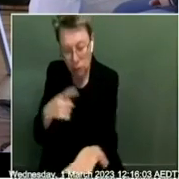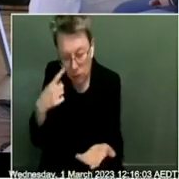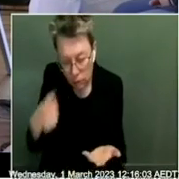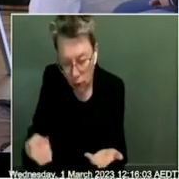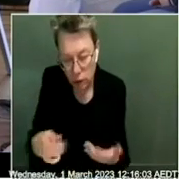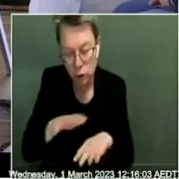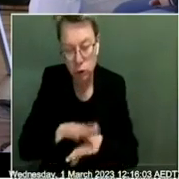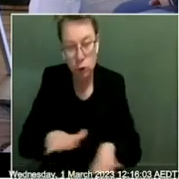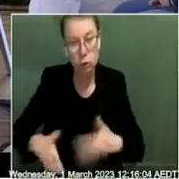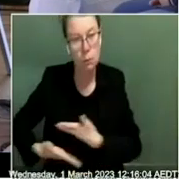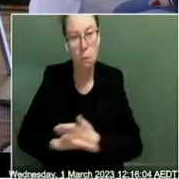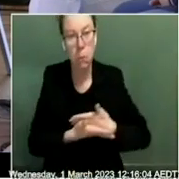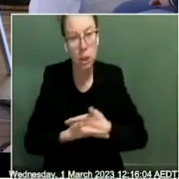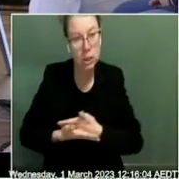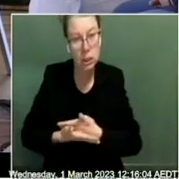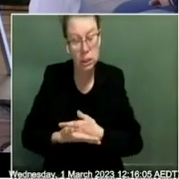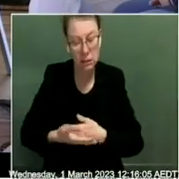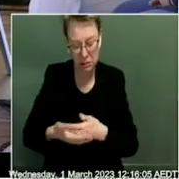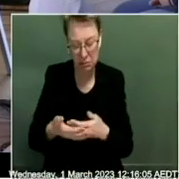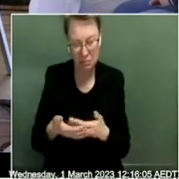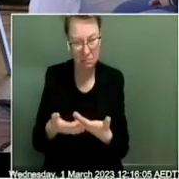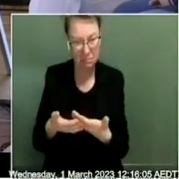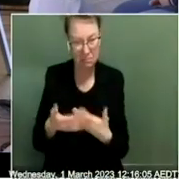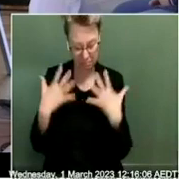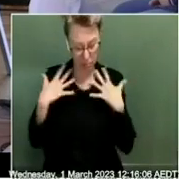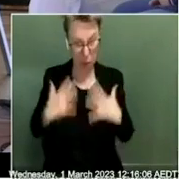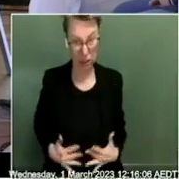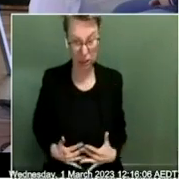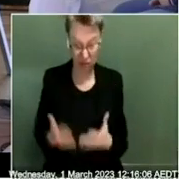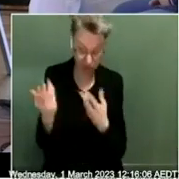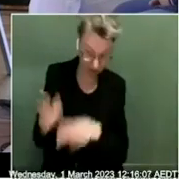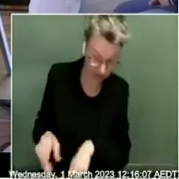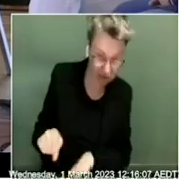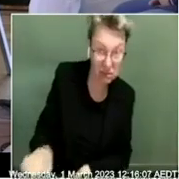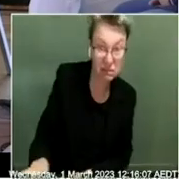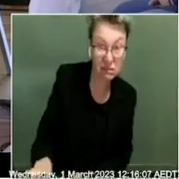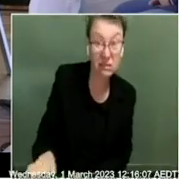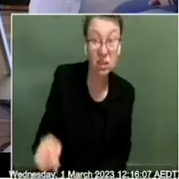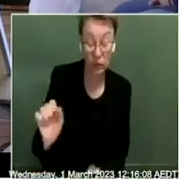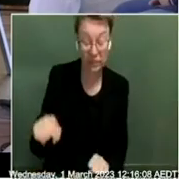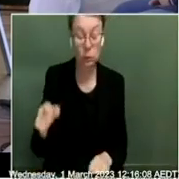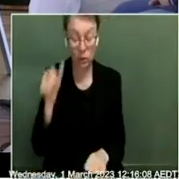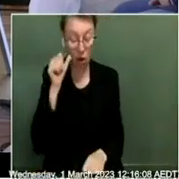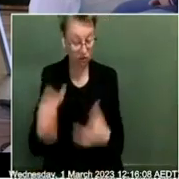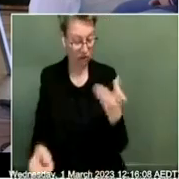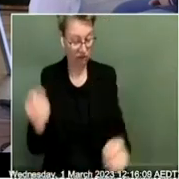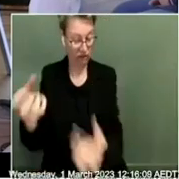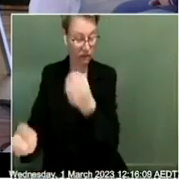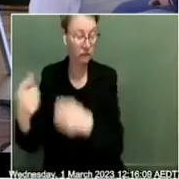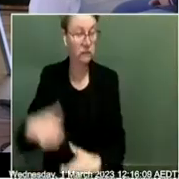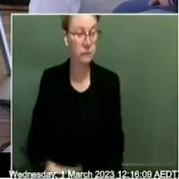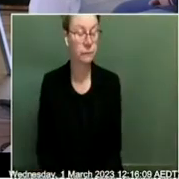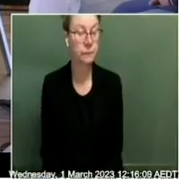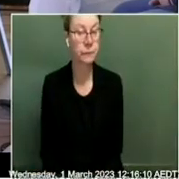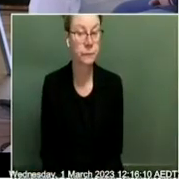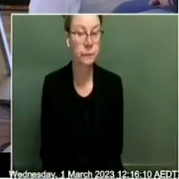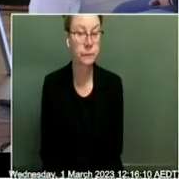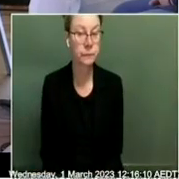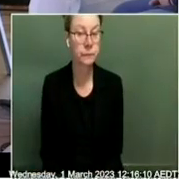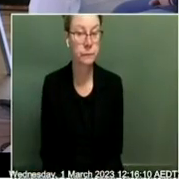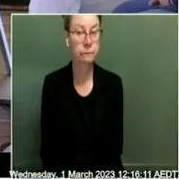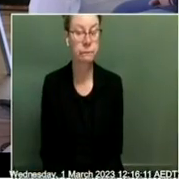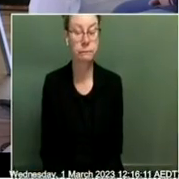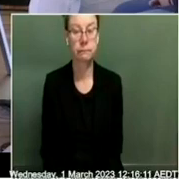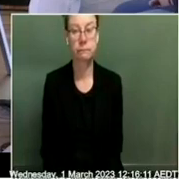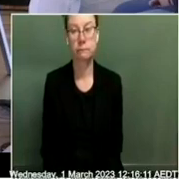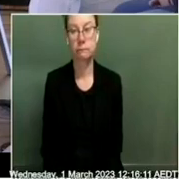ancestors. So, yes, that's an answer yes to both. Yes, okay, thank you. Yeah. You went a little bit off the track coming